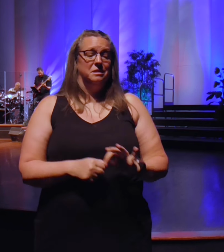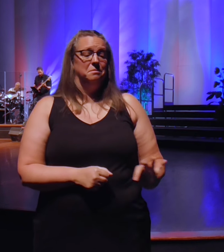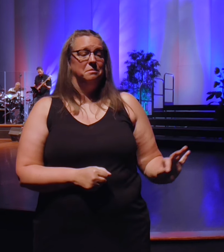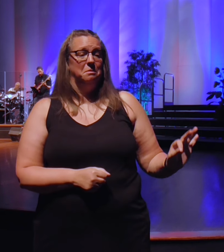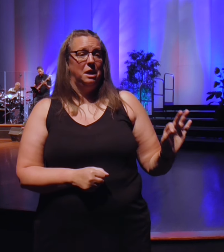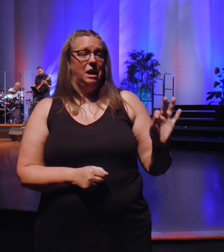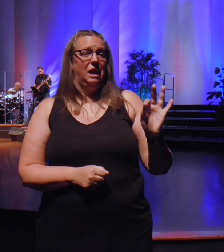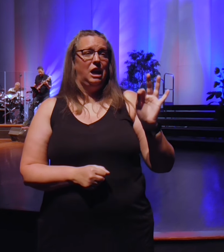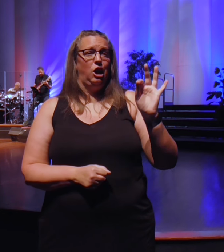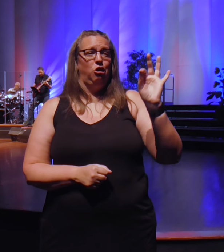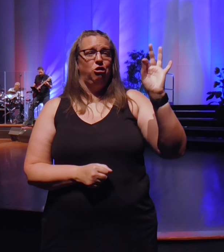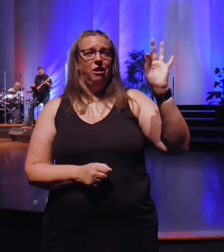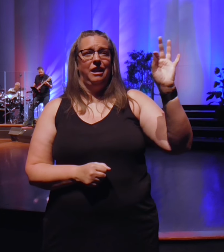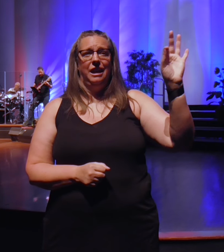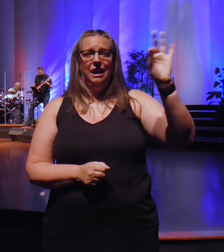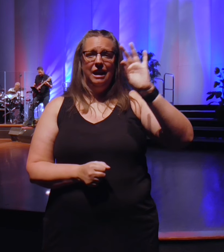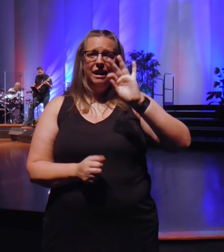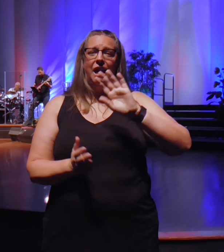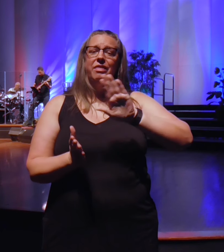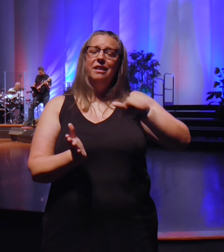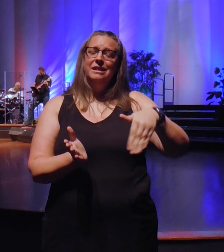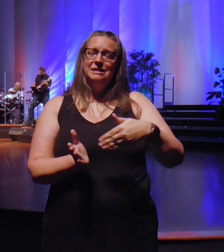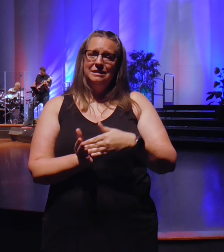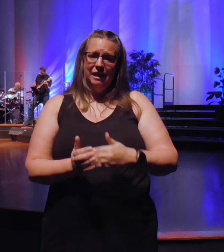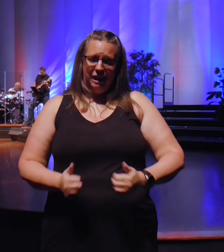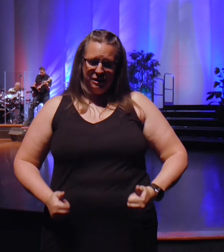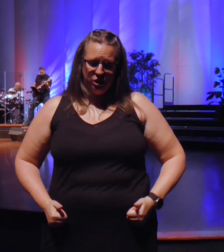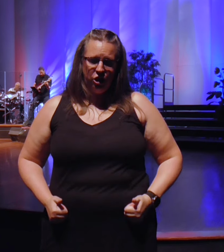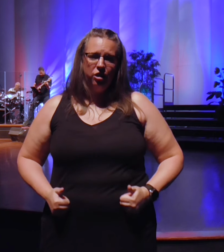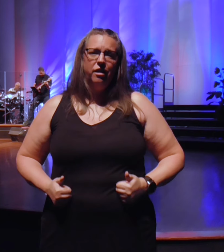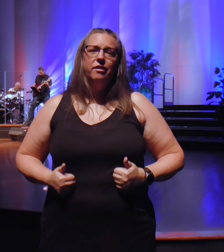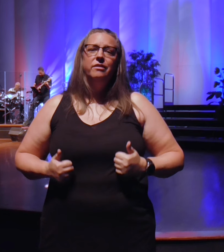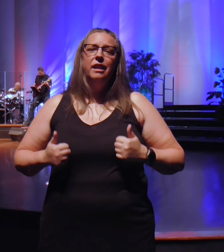Spirit at the center of my